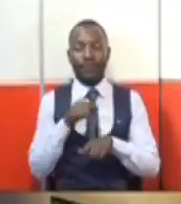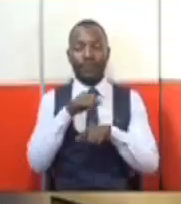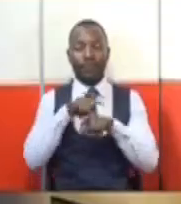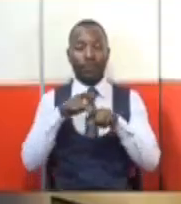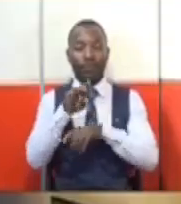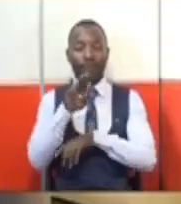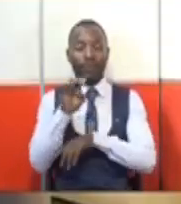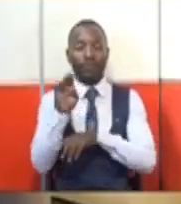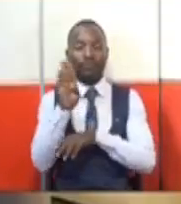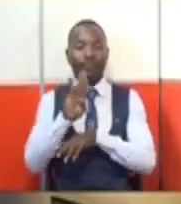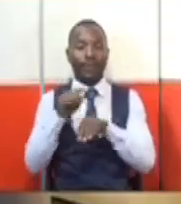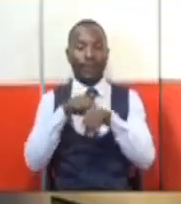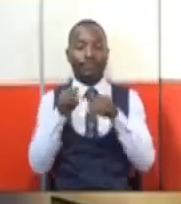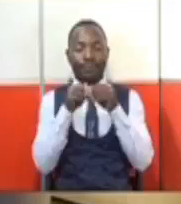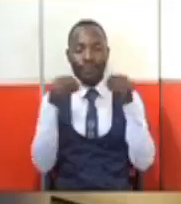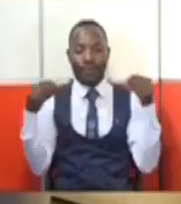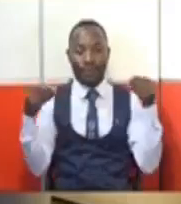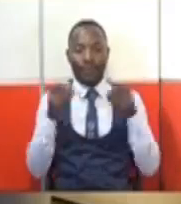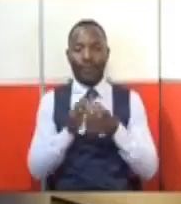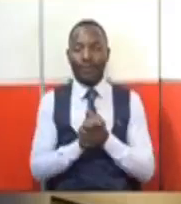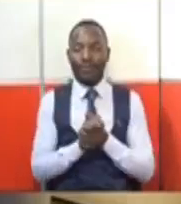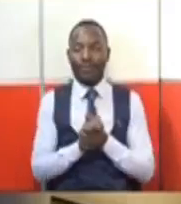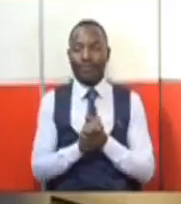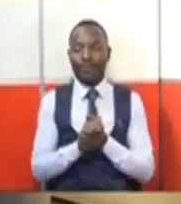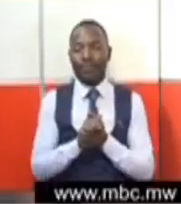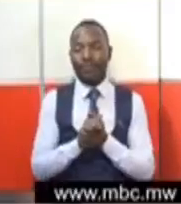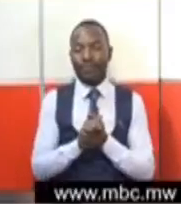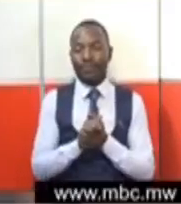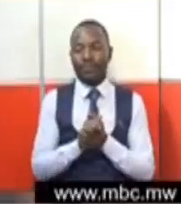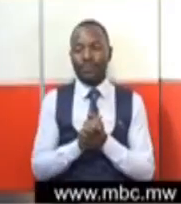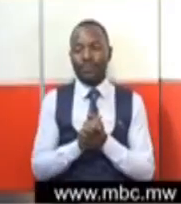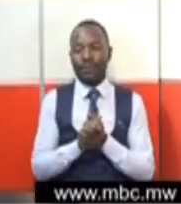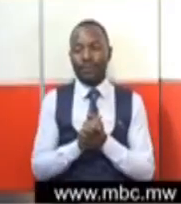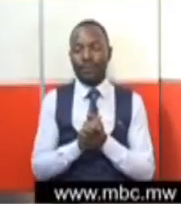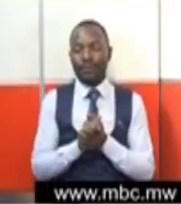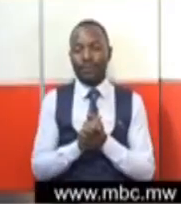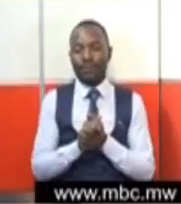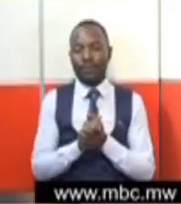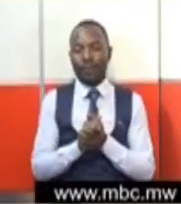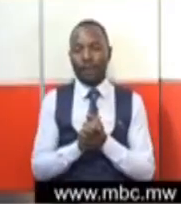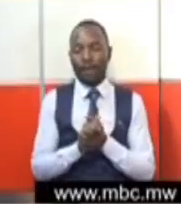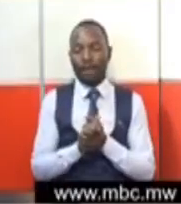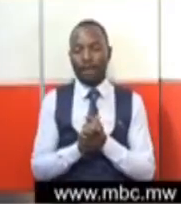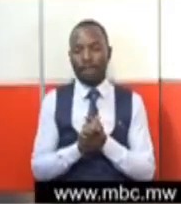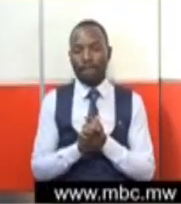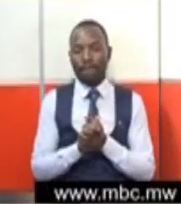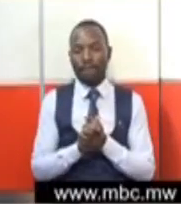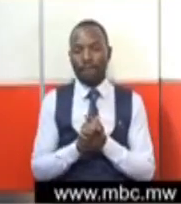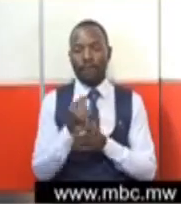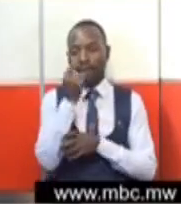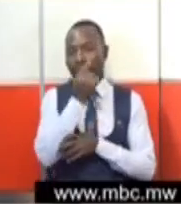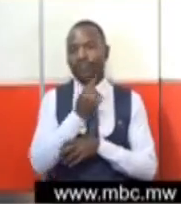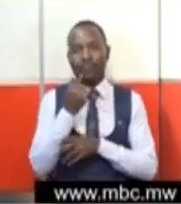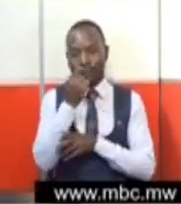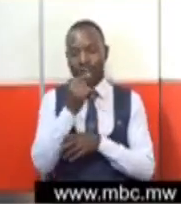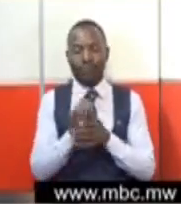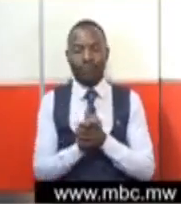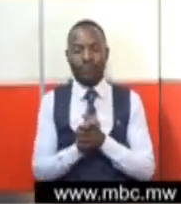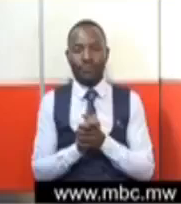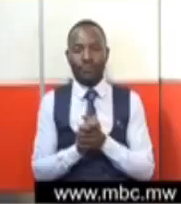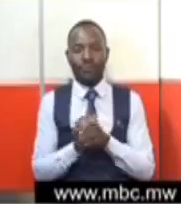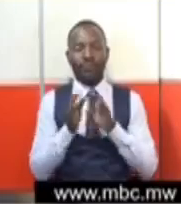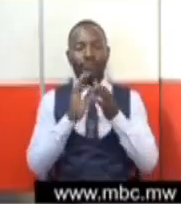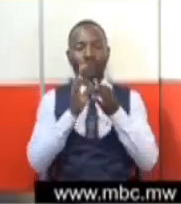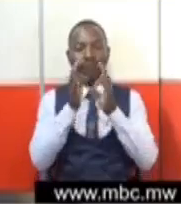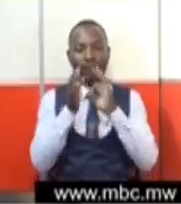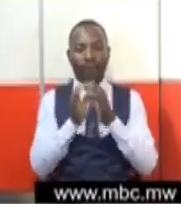Live from Akwacha Studios in Blanta, this is the latest edition of NBC News with me, Kumbukani Piri, and Townsend Kamalata, our